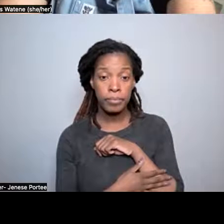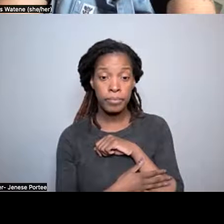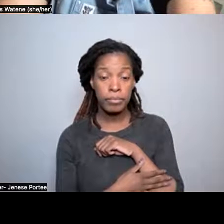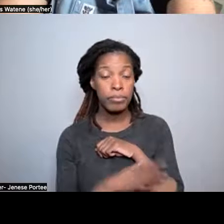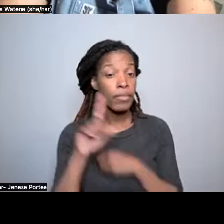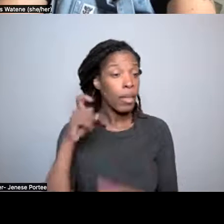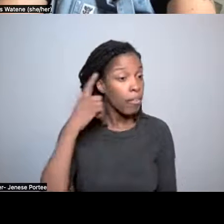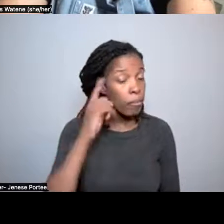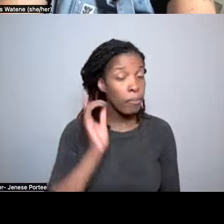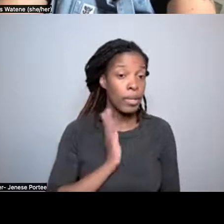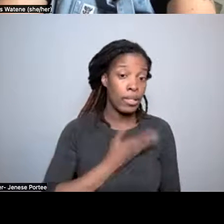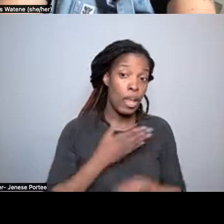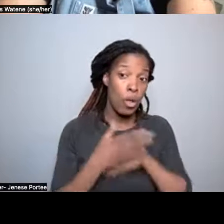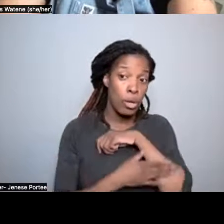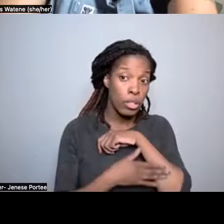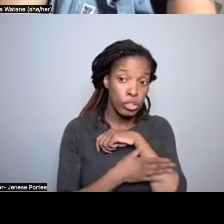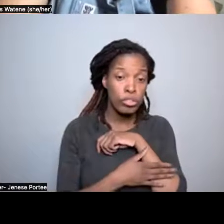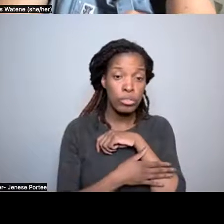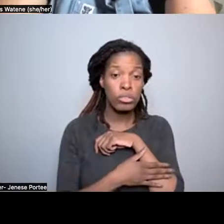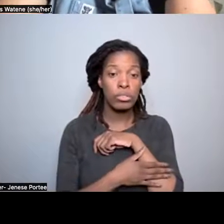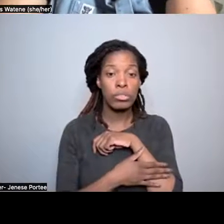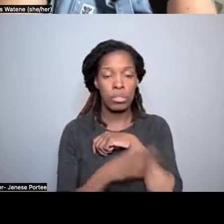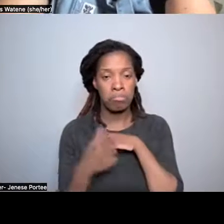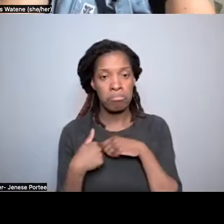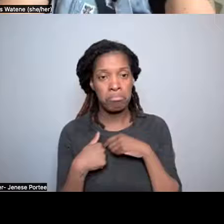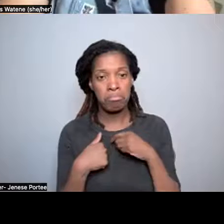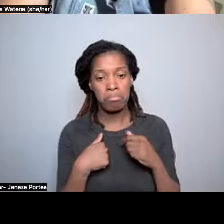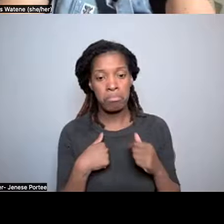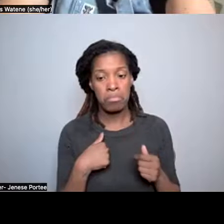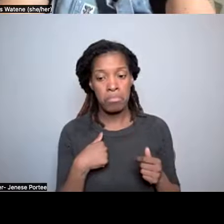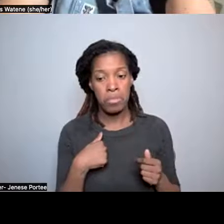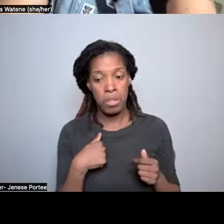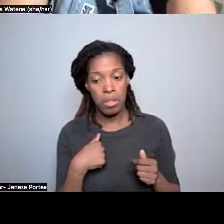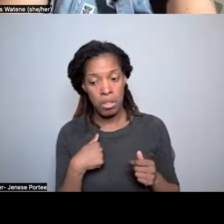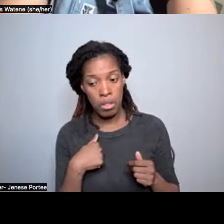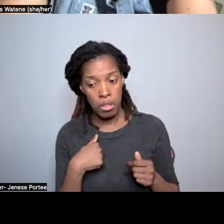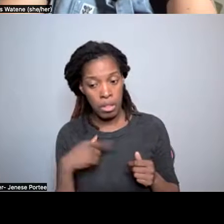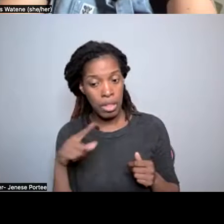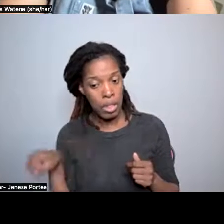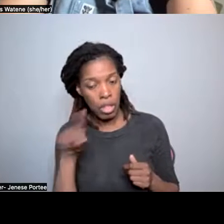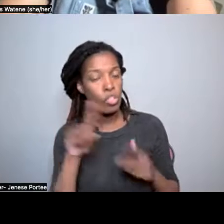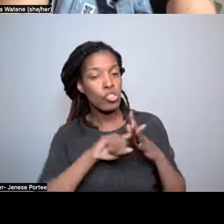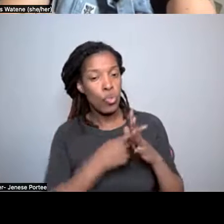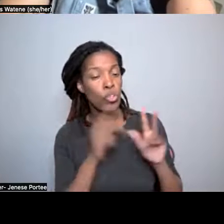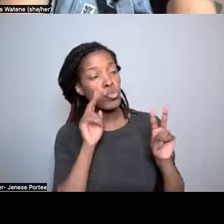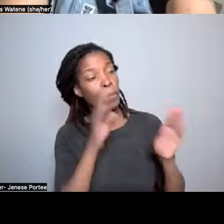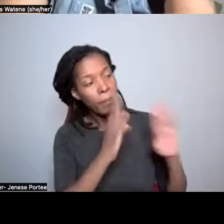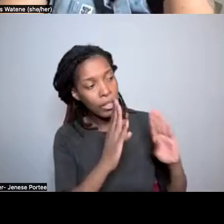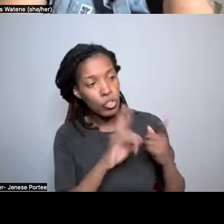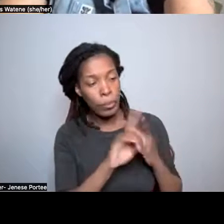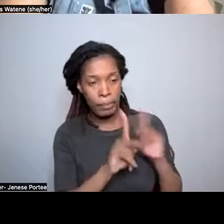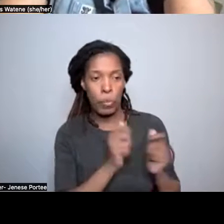government in our country have decided to pay attention to people with disabilities,